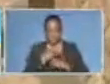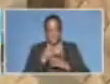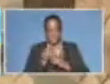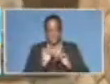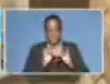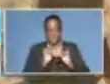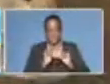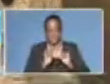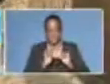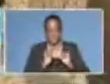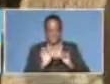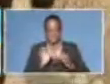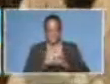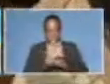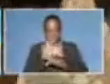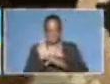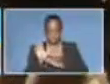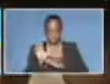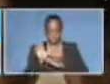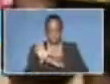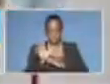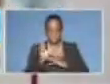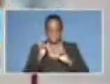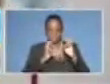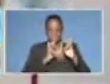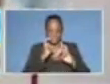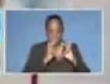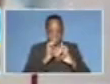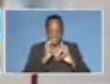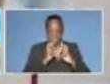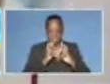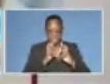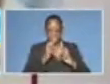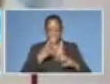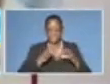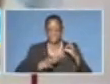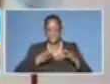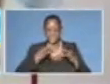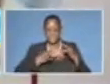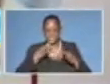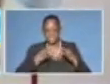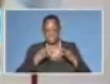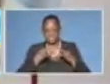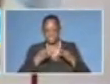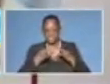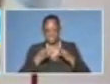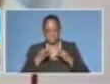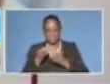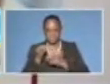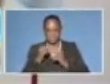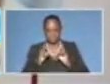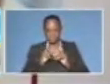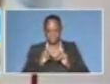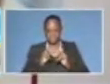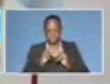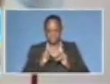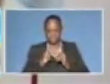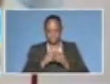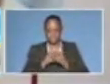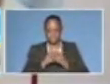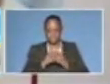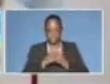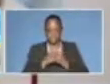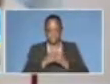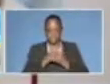impact the competitiveness of the product, even if individuals are not directly impacted to the same